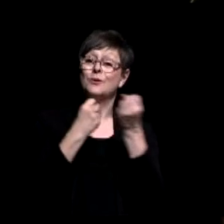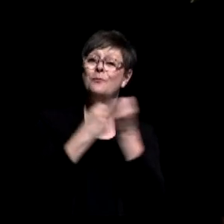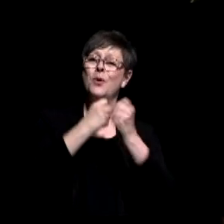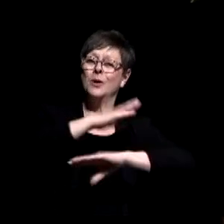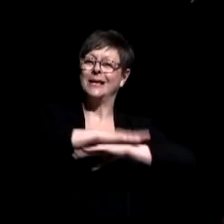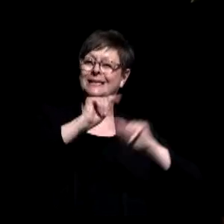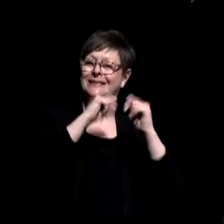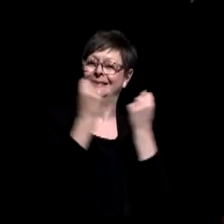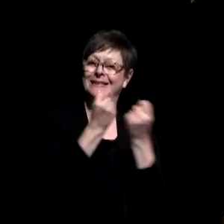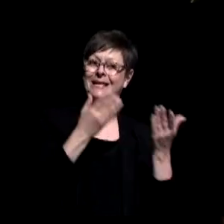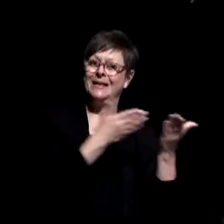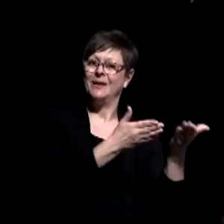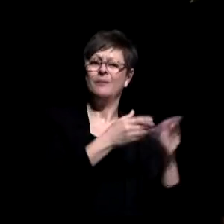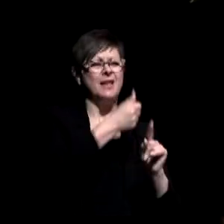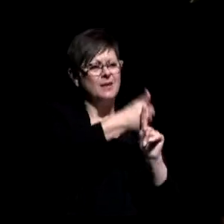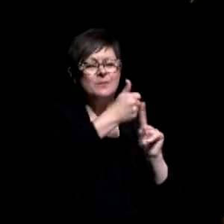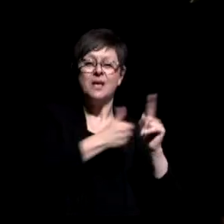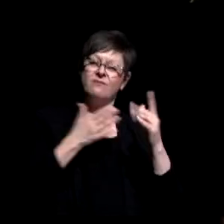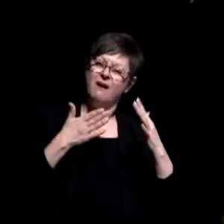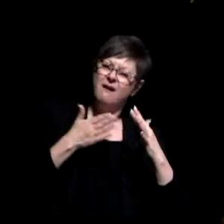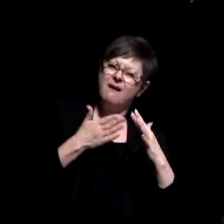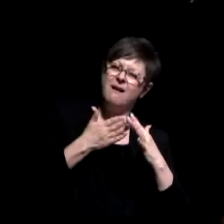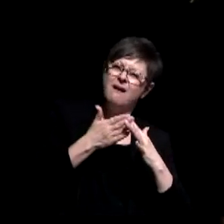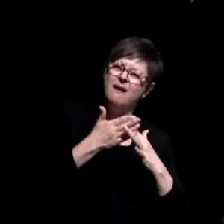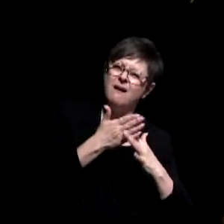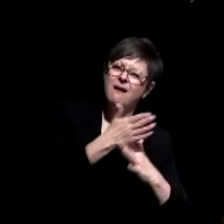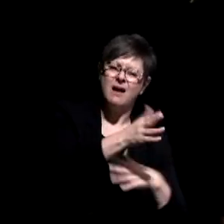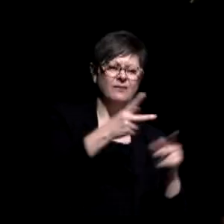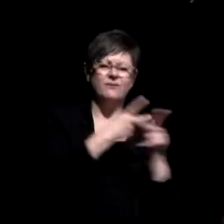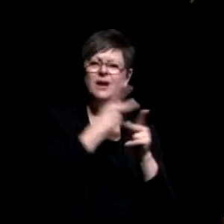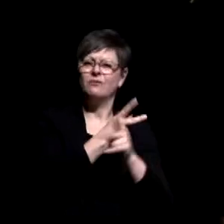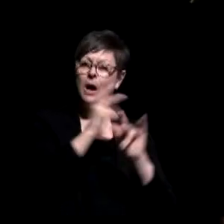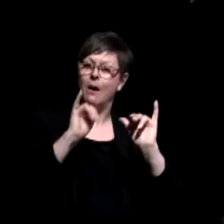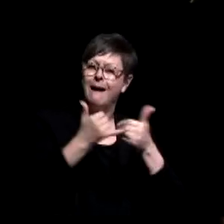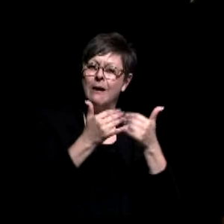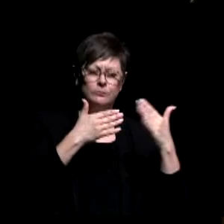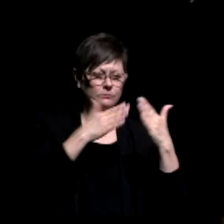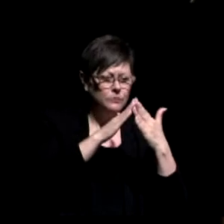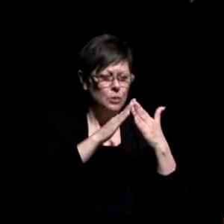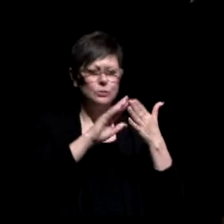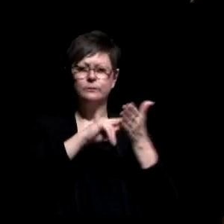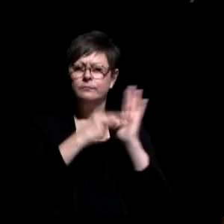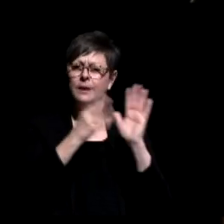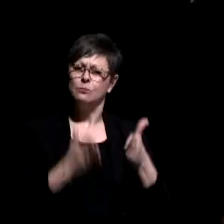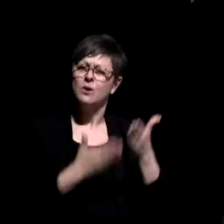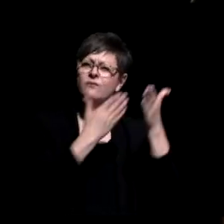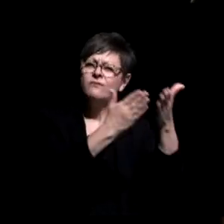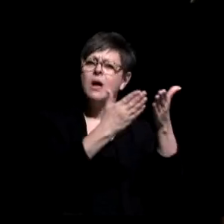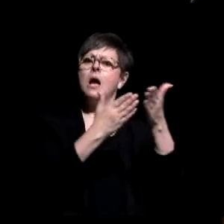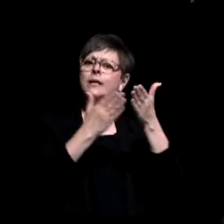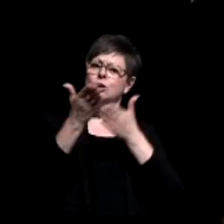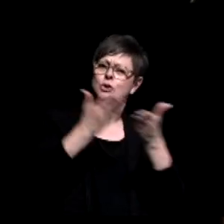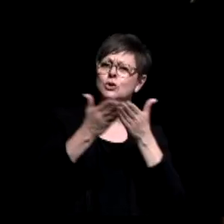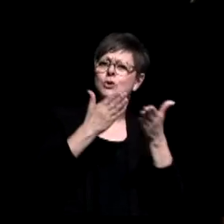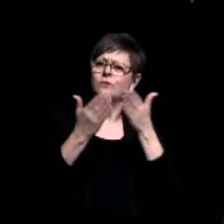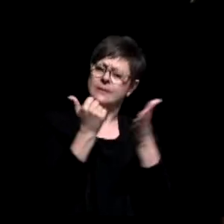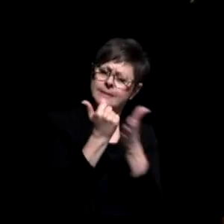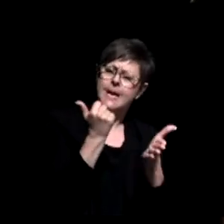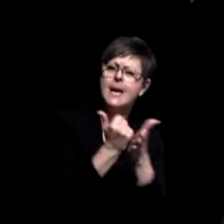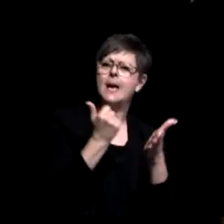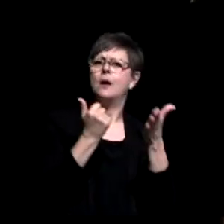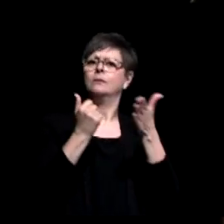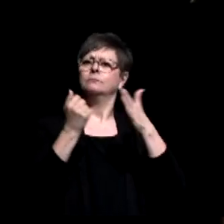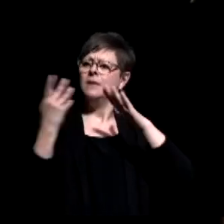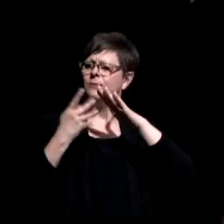were trailblazers of an innovative approach of providing humanitarian and immigration